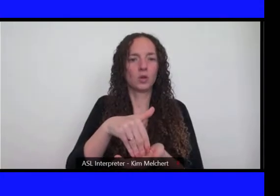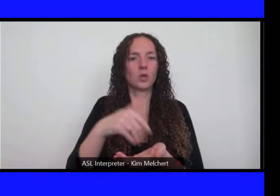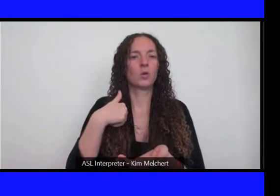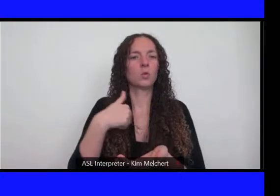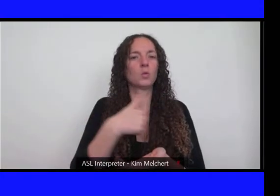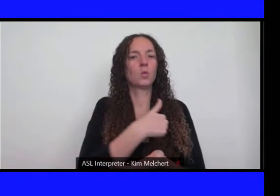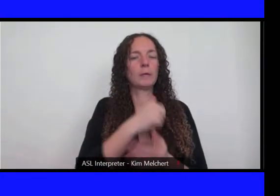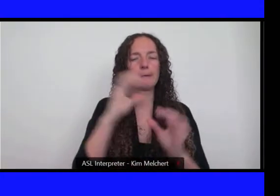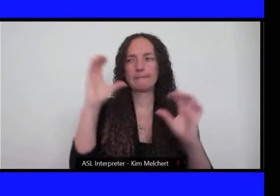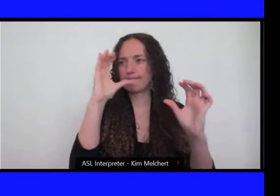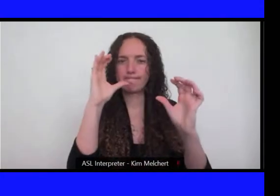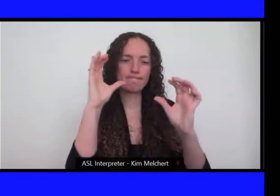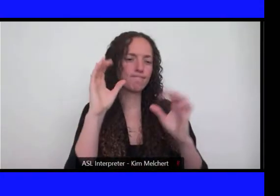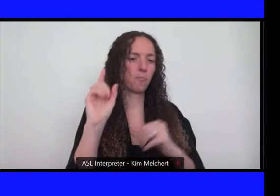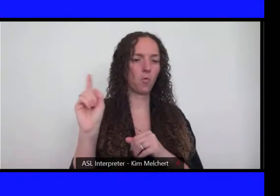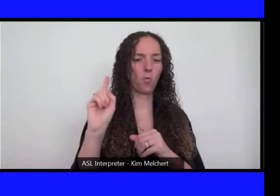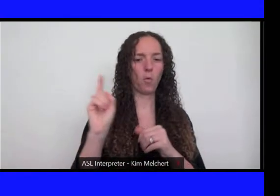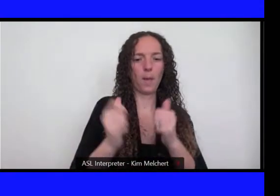but the hope is that